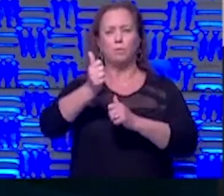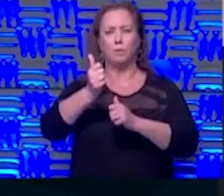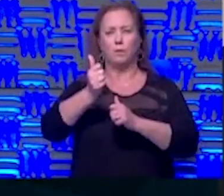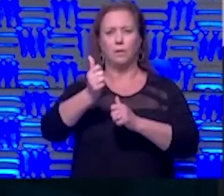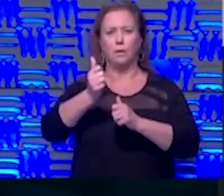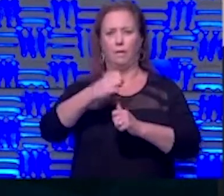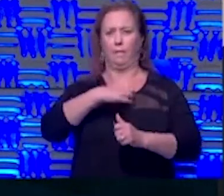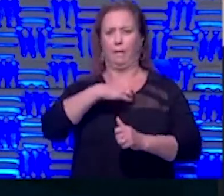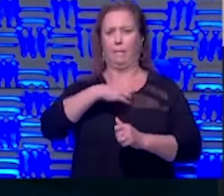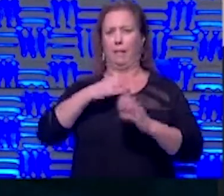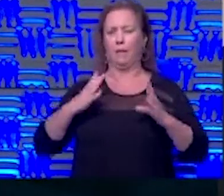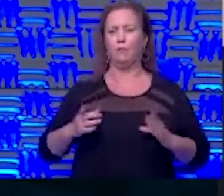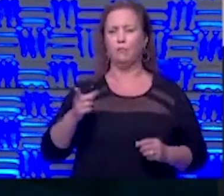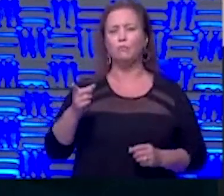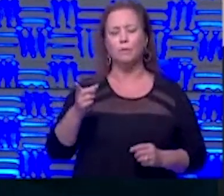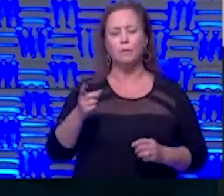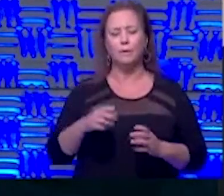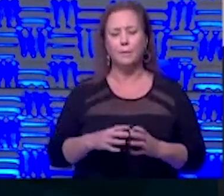complainants